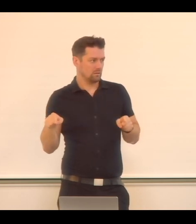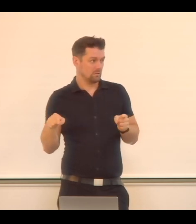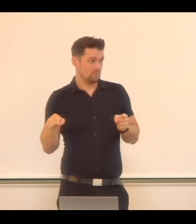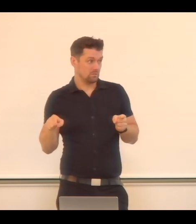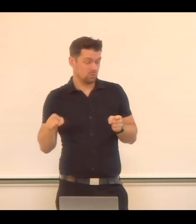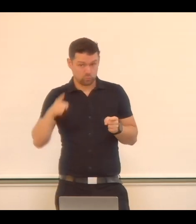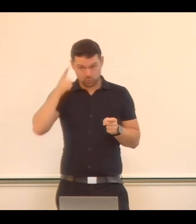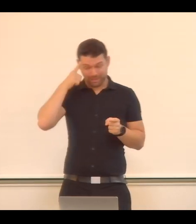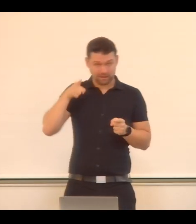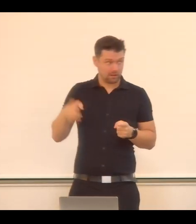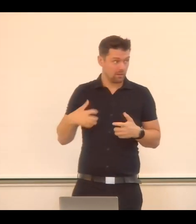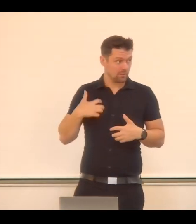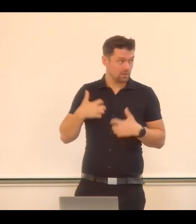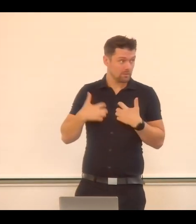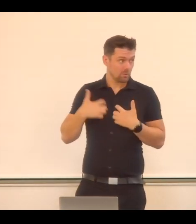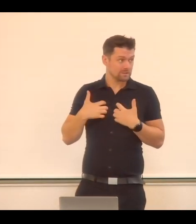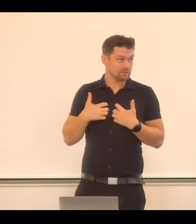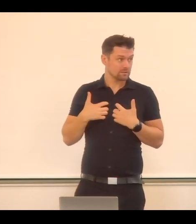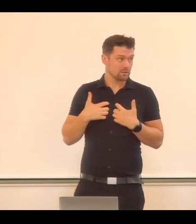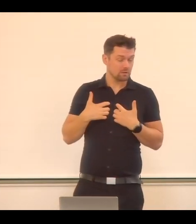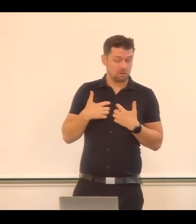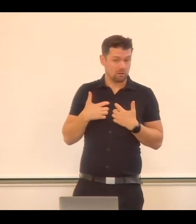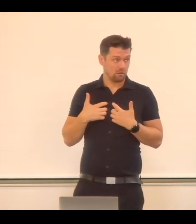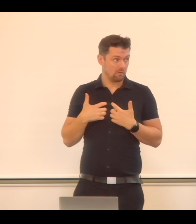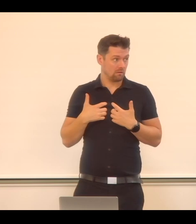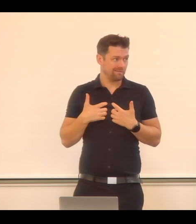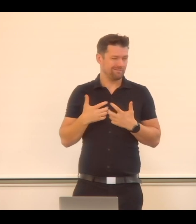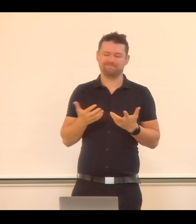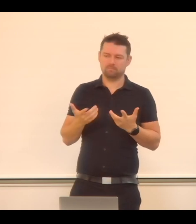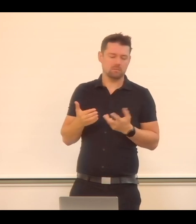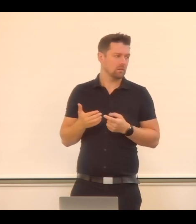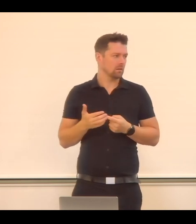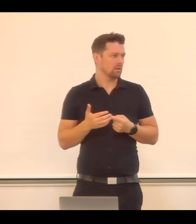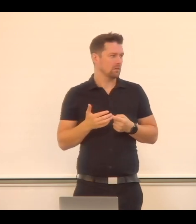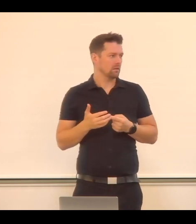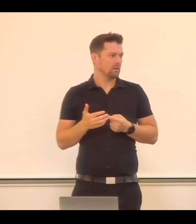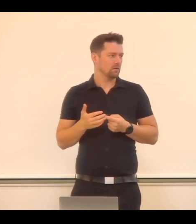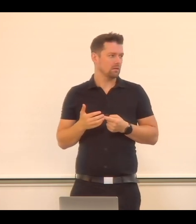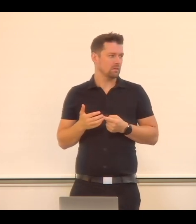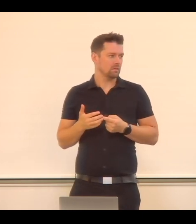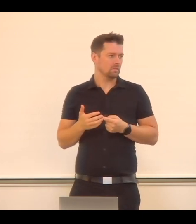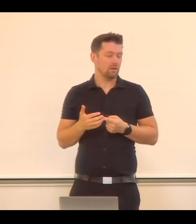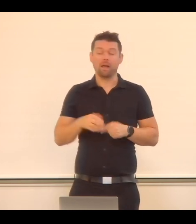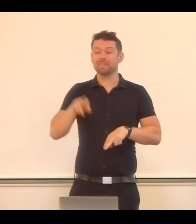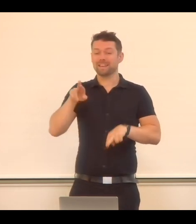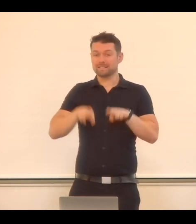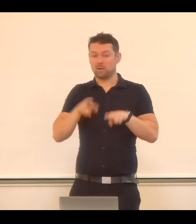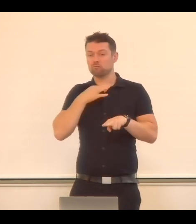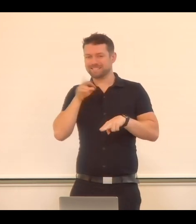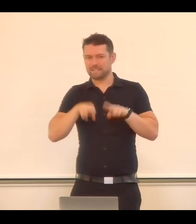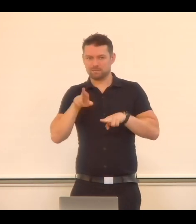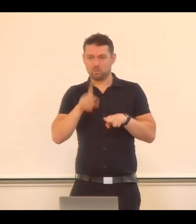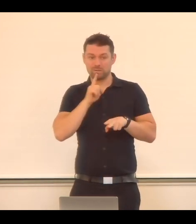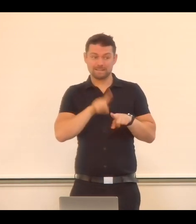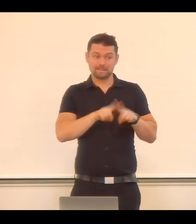by the previous Columbia failure, or like, because the risk assessment was different by Boeing and different by